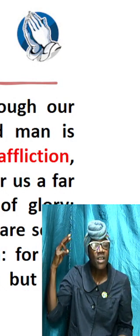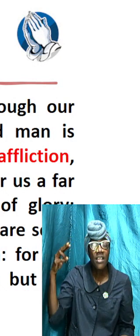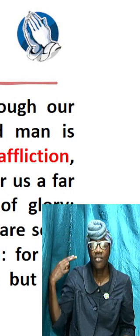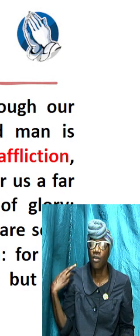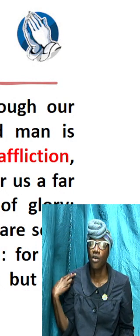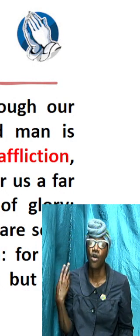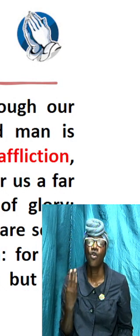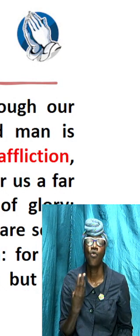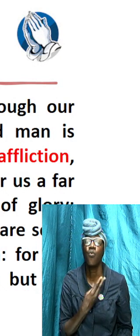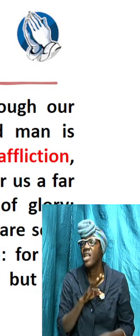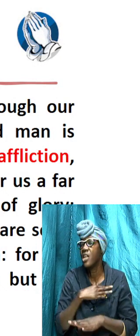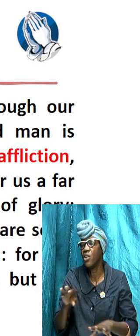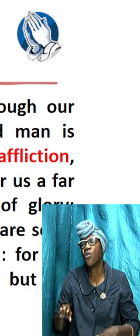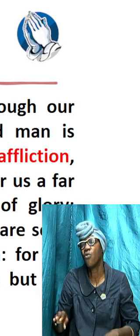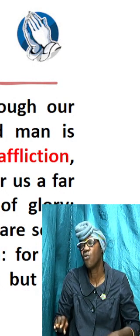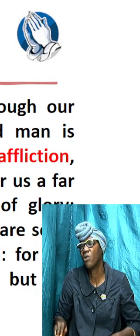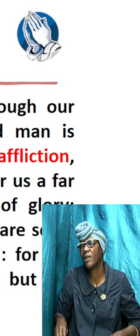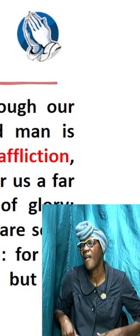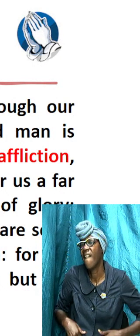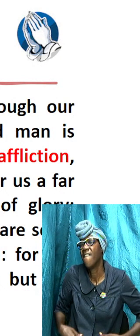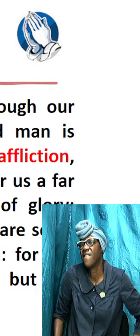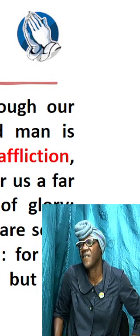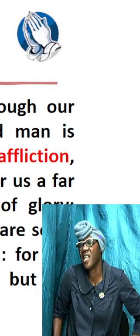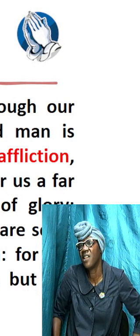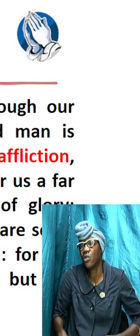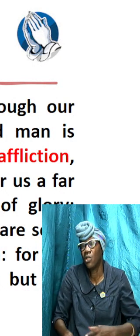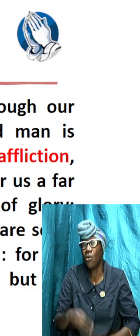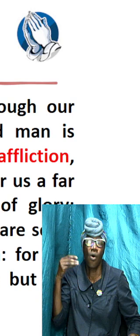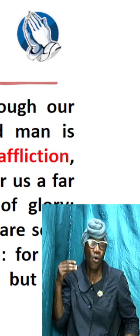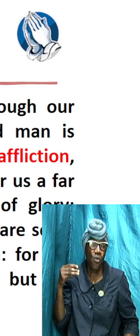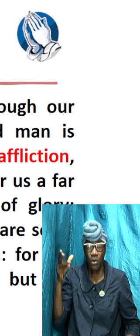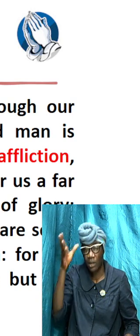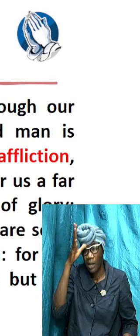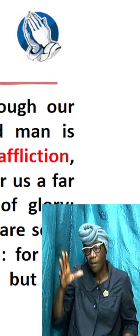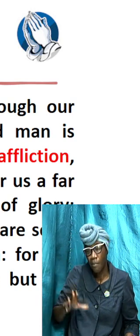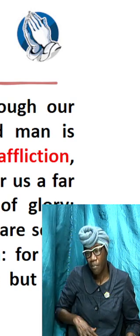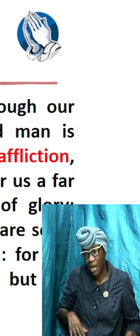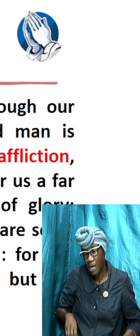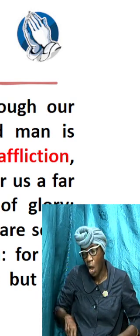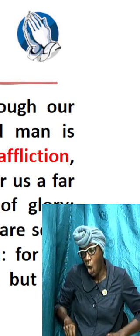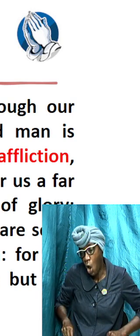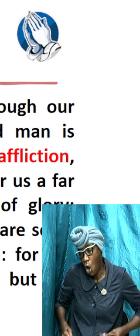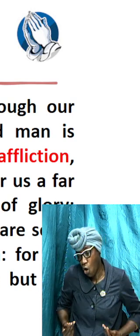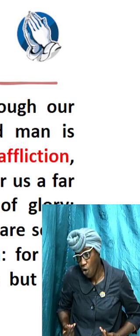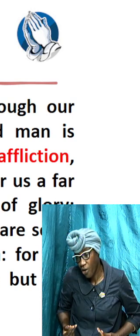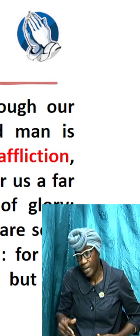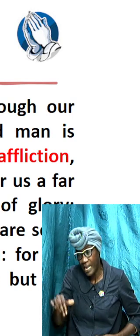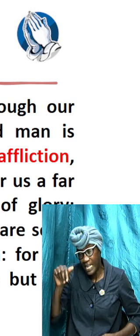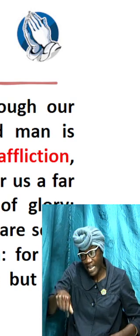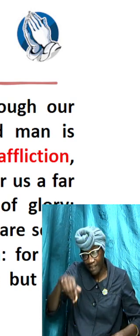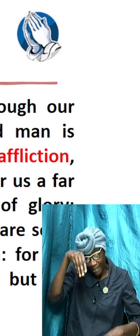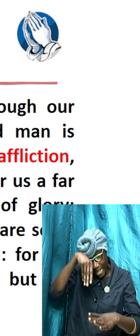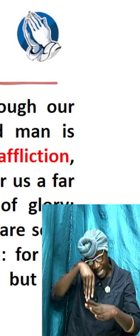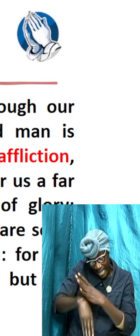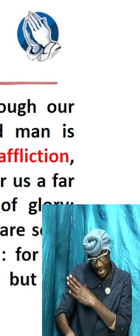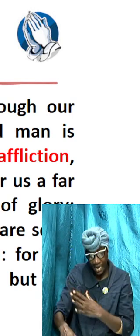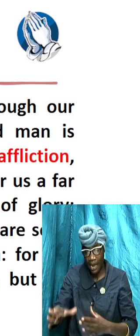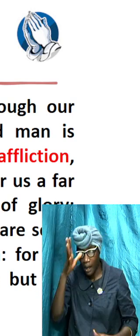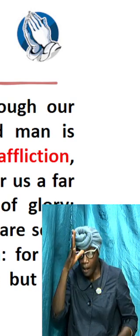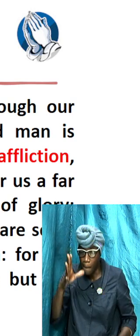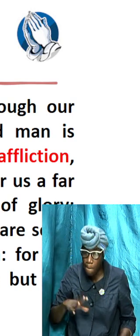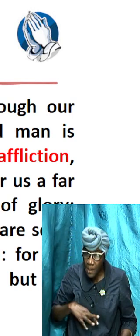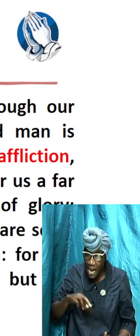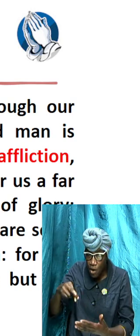not. But though our outward man perish, yet the inward man is renewed day by